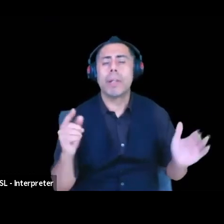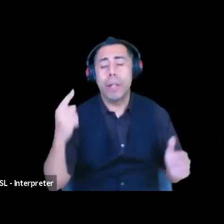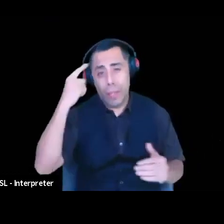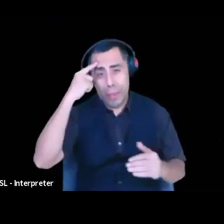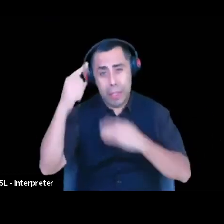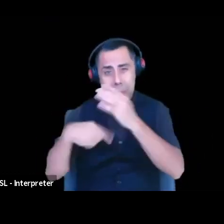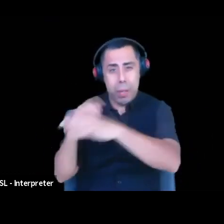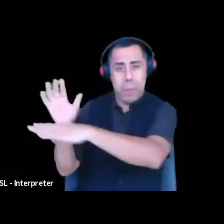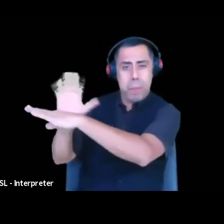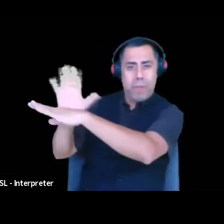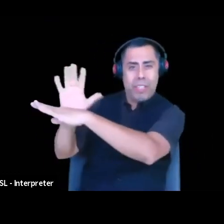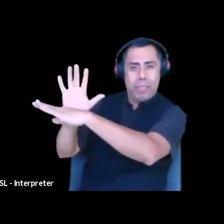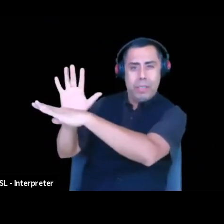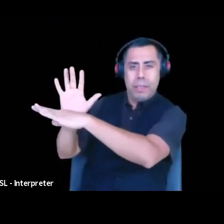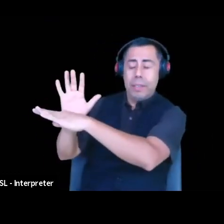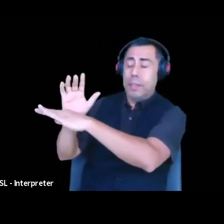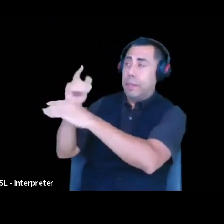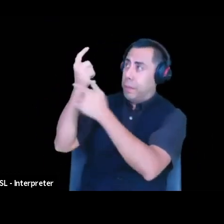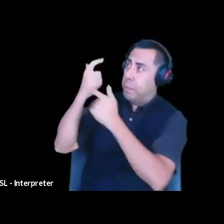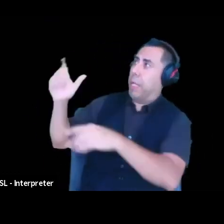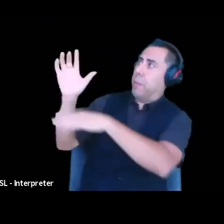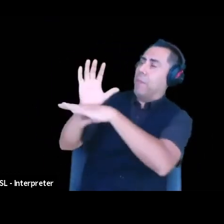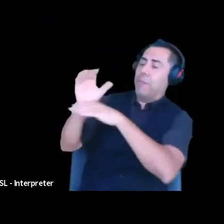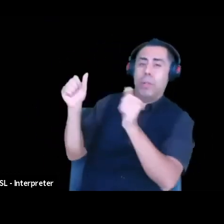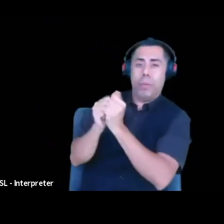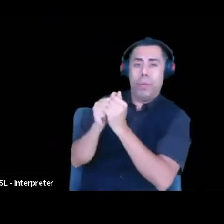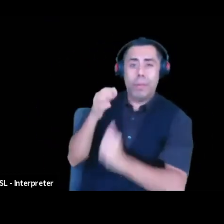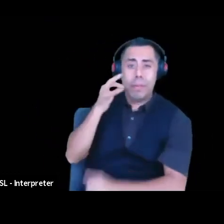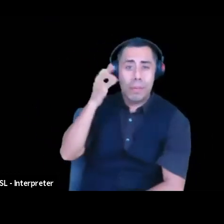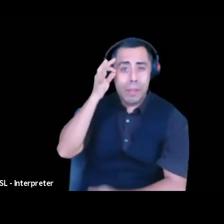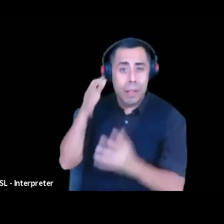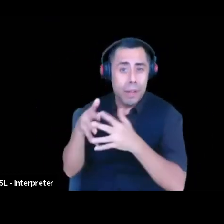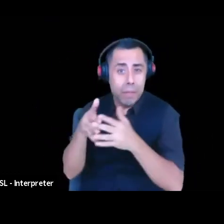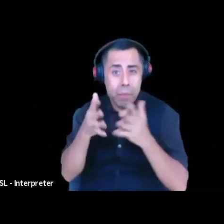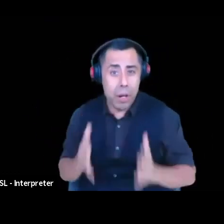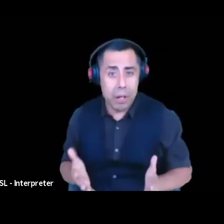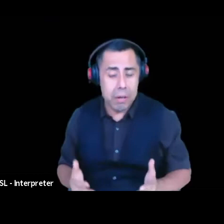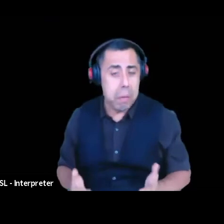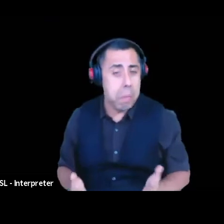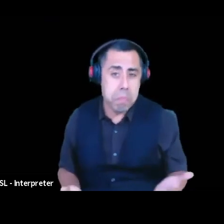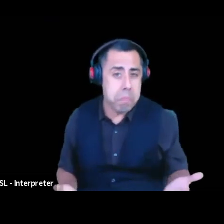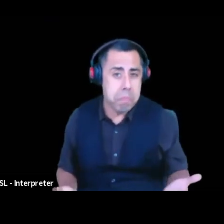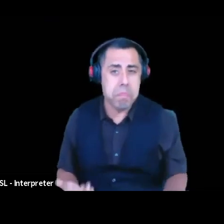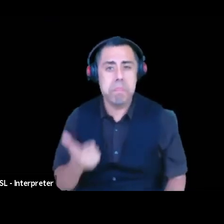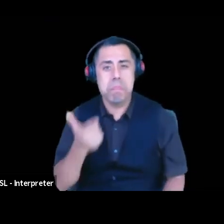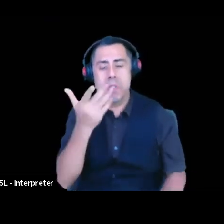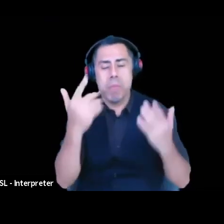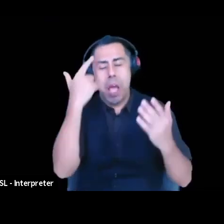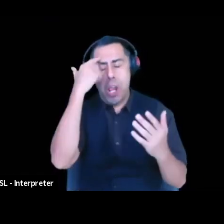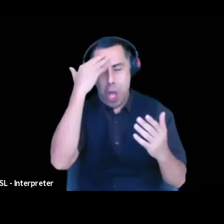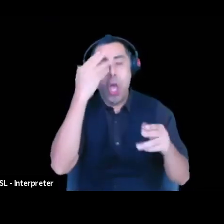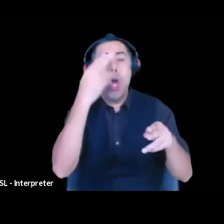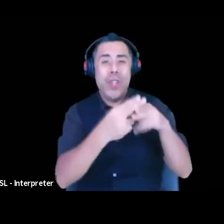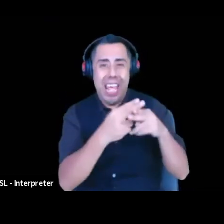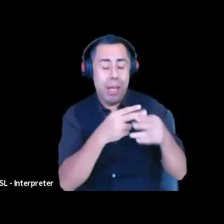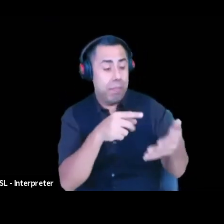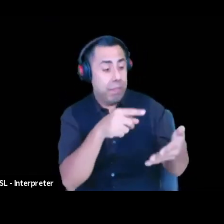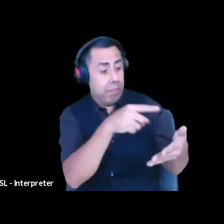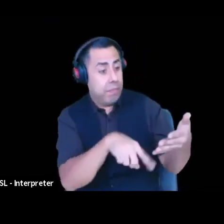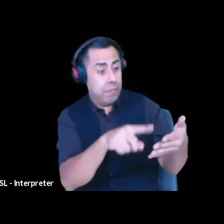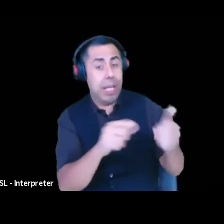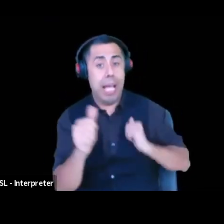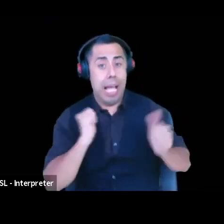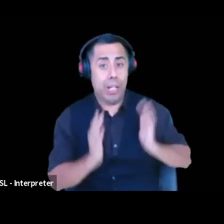American. You probably can think of more non-Native actors that play Natives on screen. And then even now think about